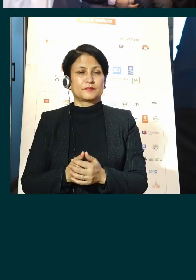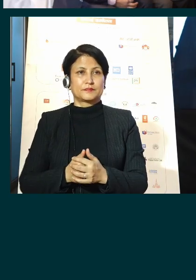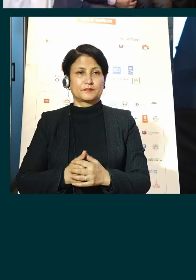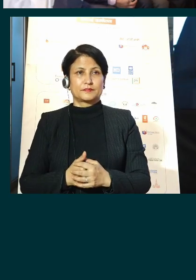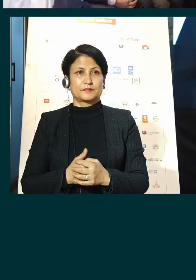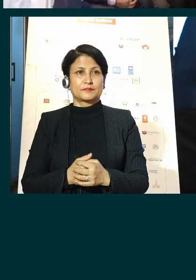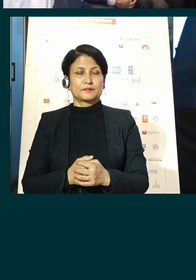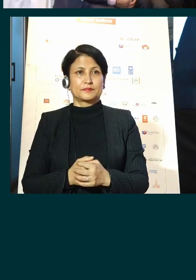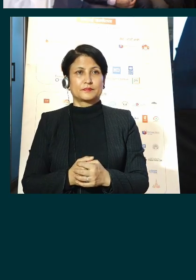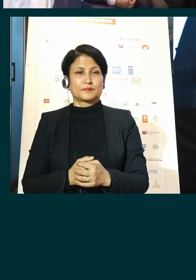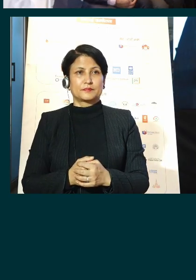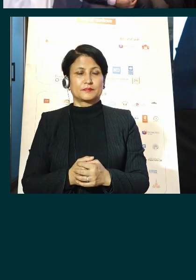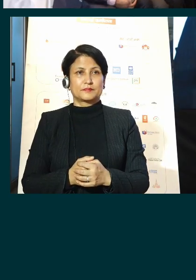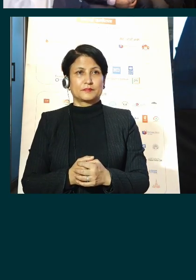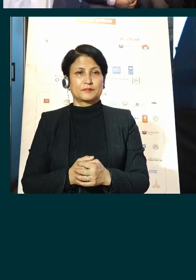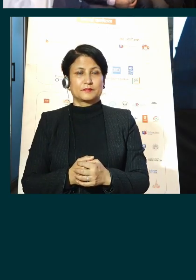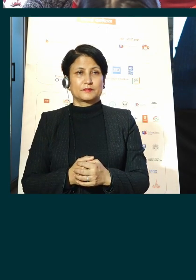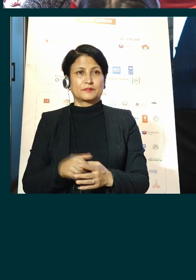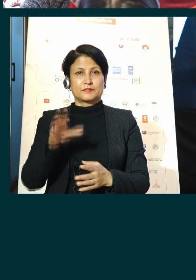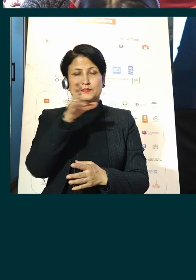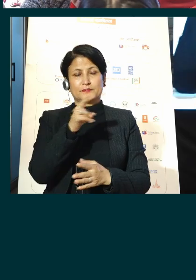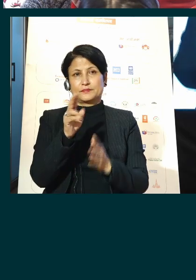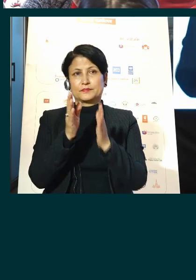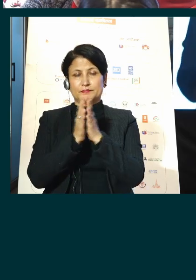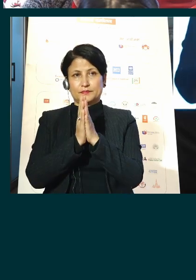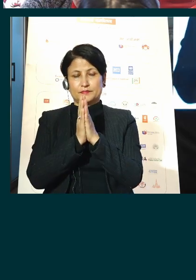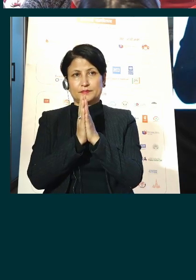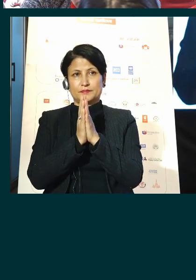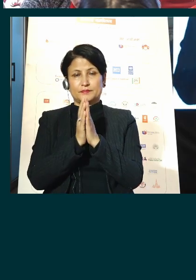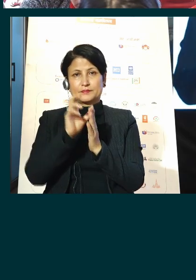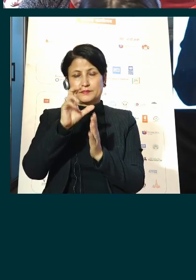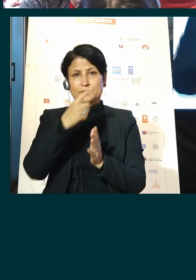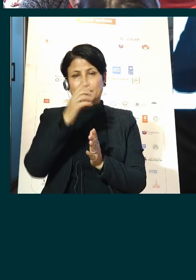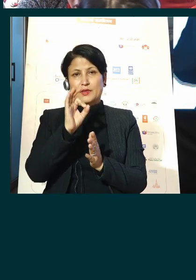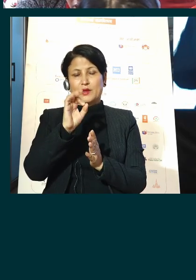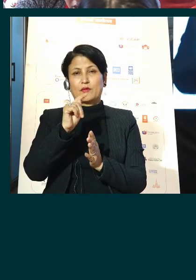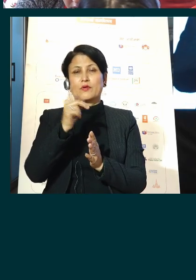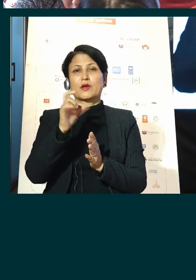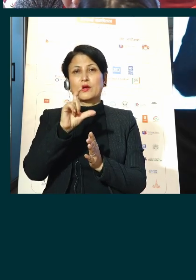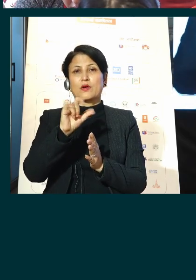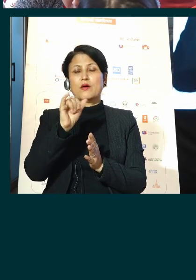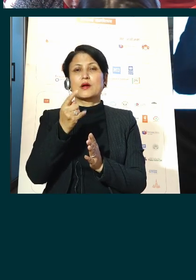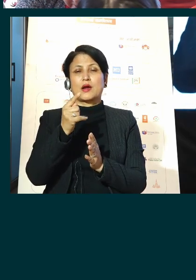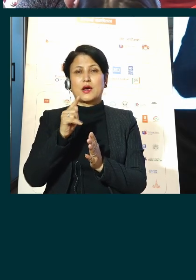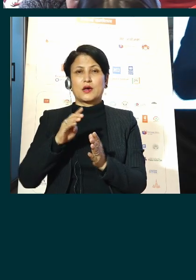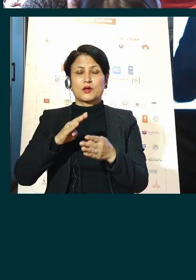Check mic test. Are we audible? Namaste to all of you. I'm 𝐷𝐞𝐜𝐿 from